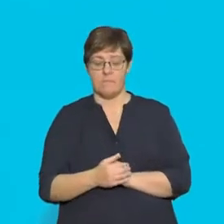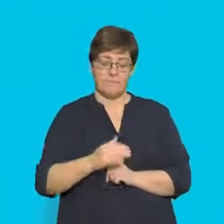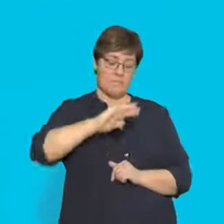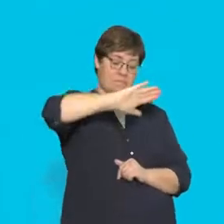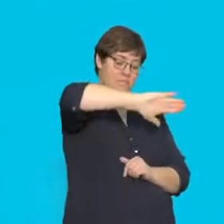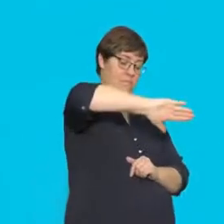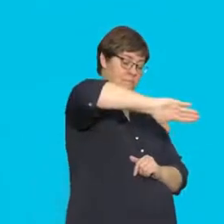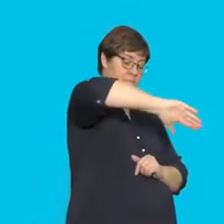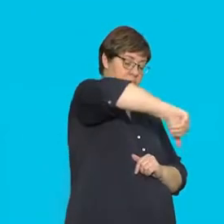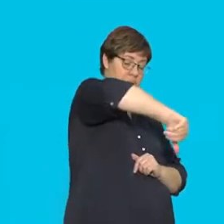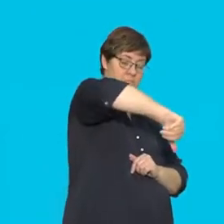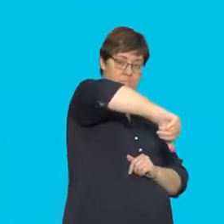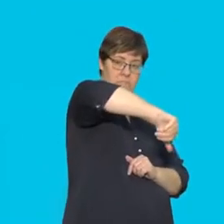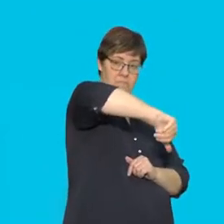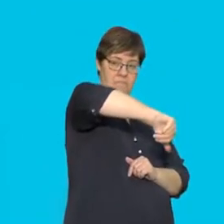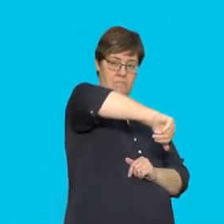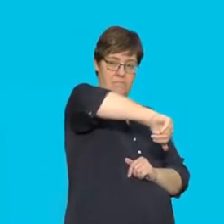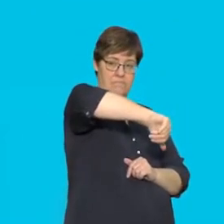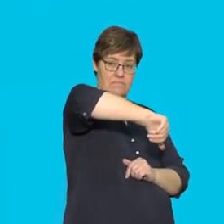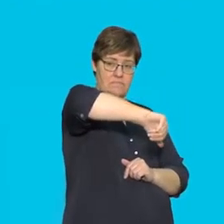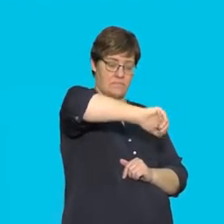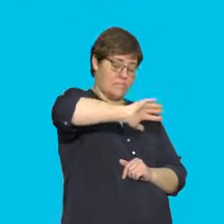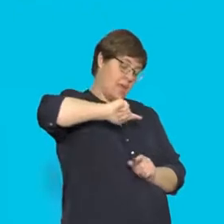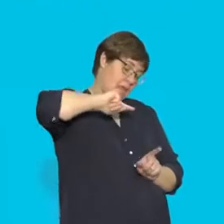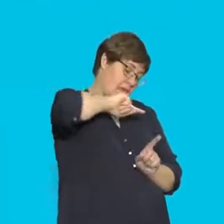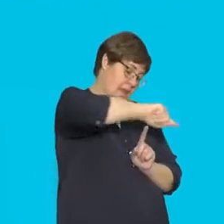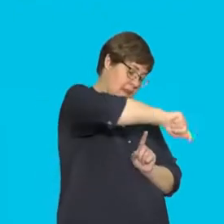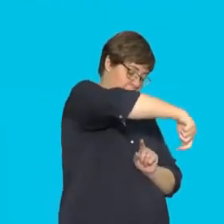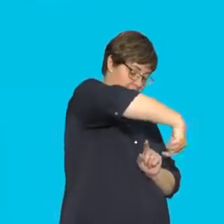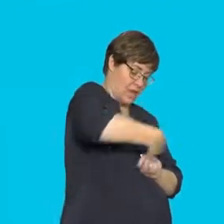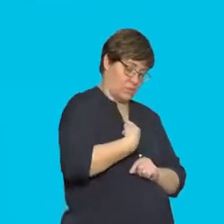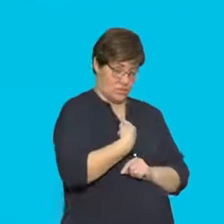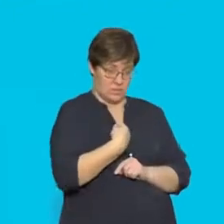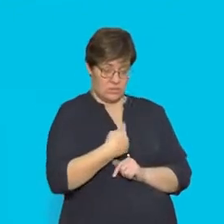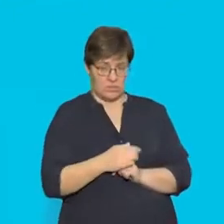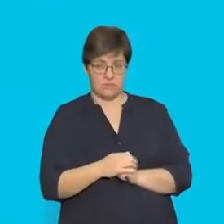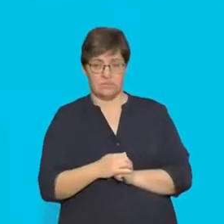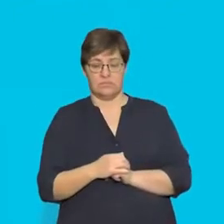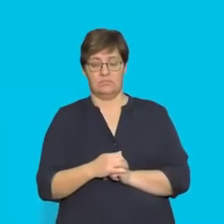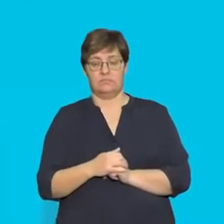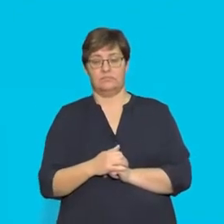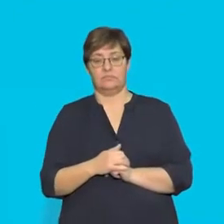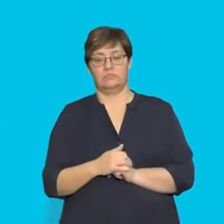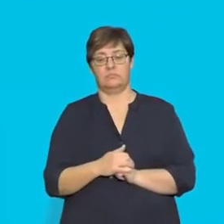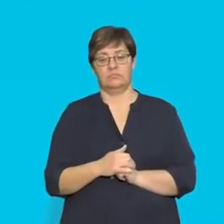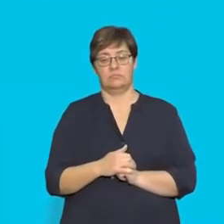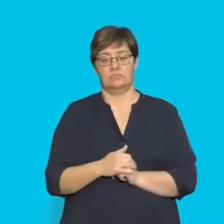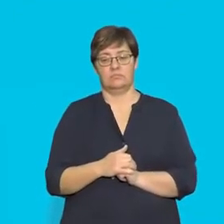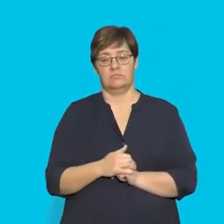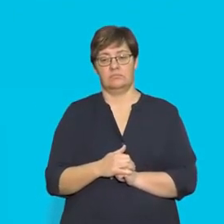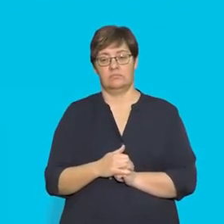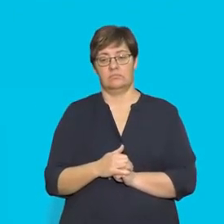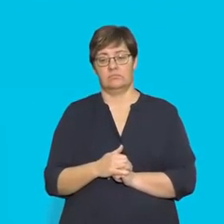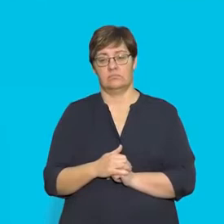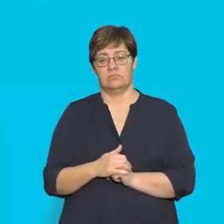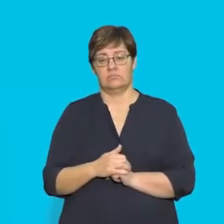my right-hand rule, then you'd see that the field lines are going, the current is going